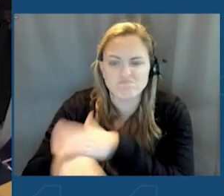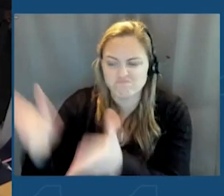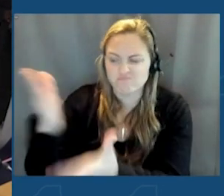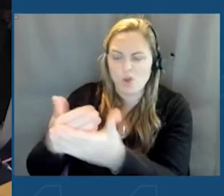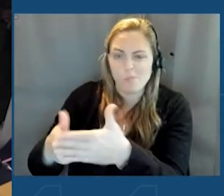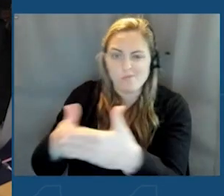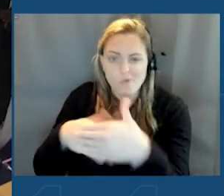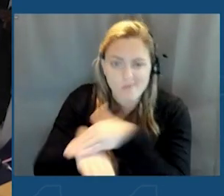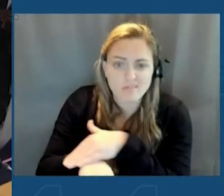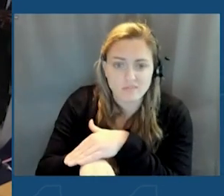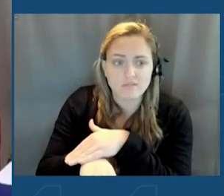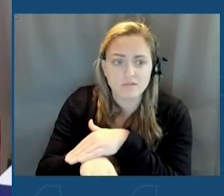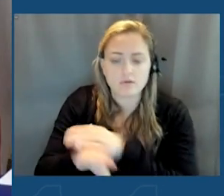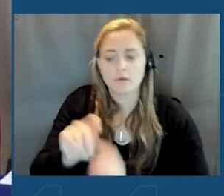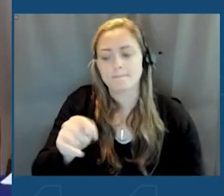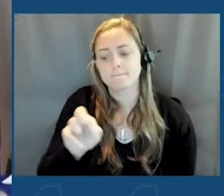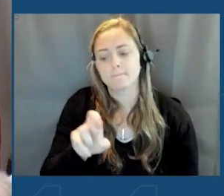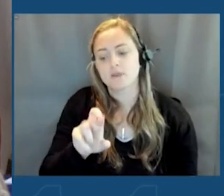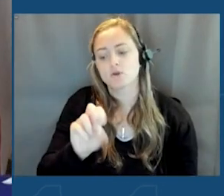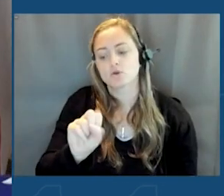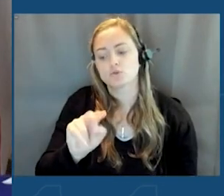Stone.